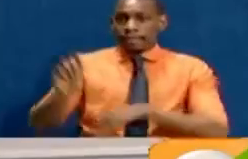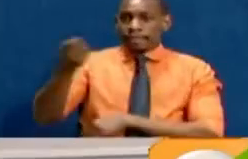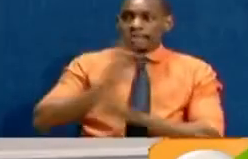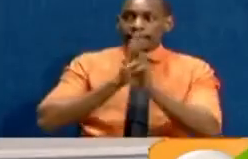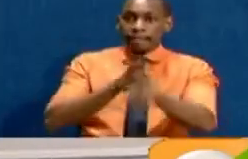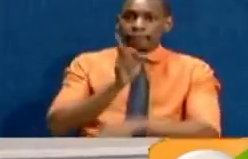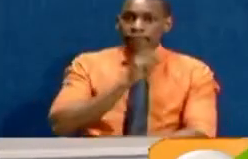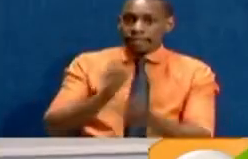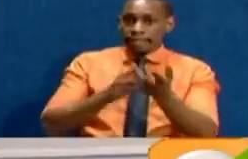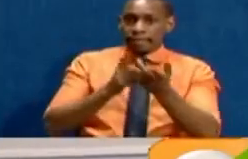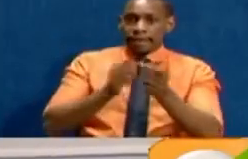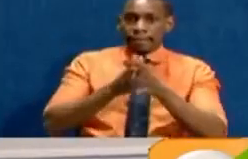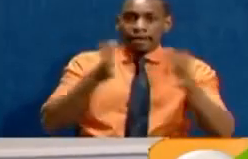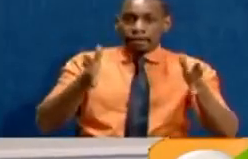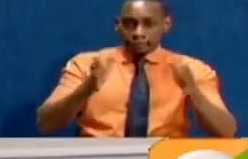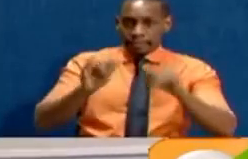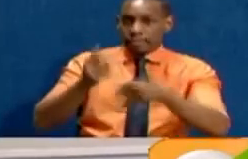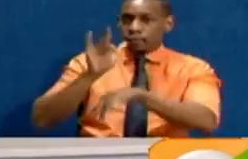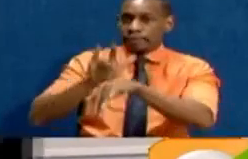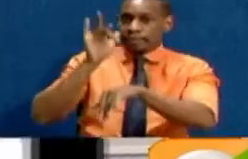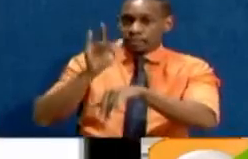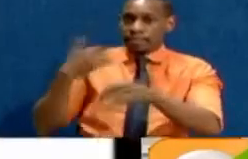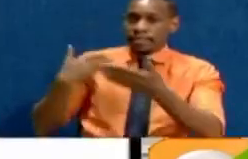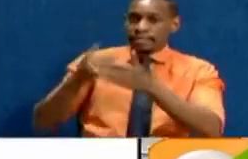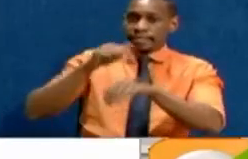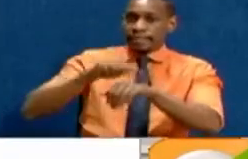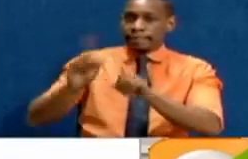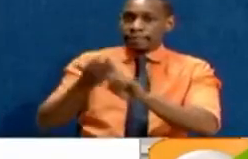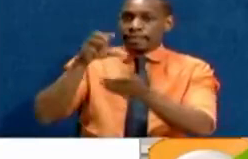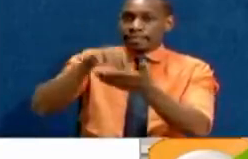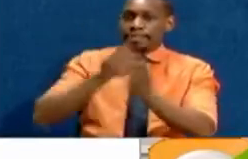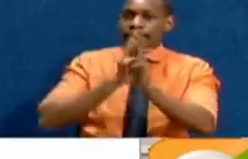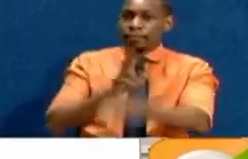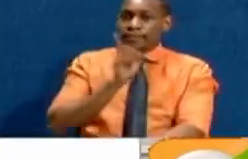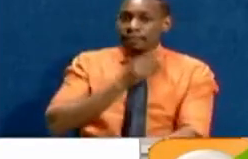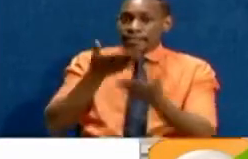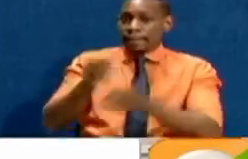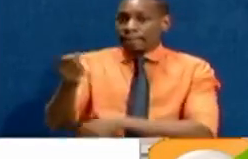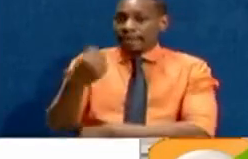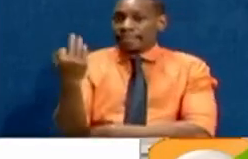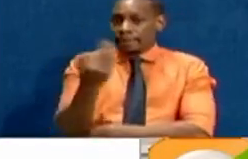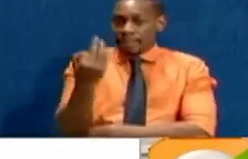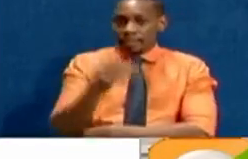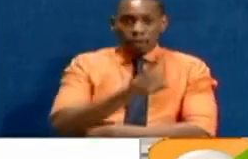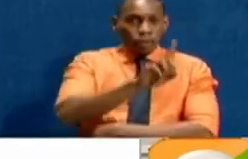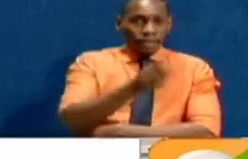Kenya has recorded the highest number of new infections since the first case was reported in March.